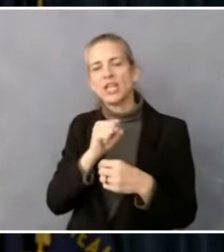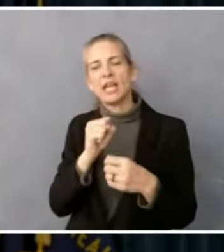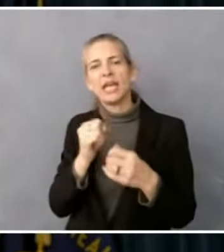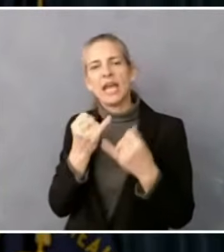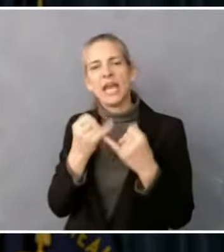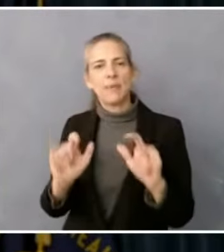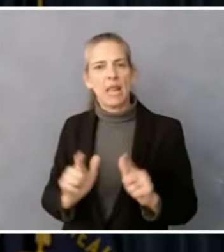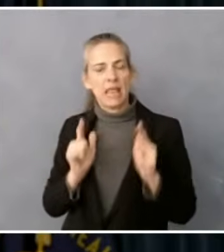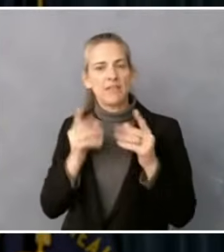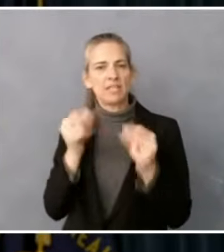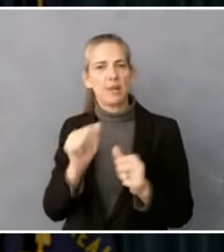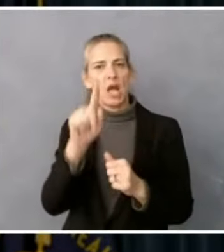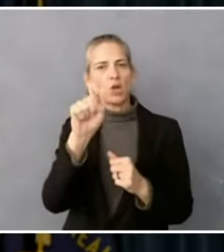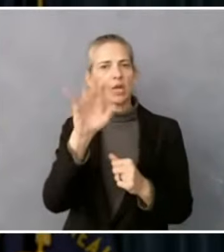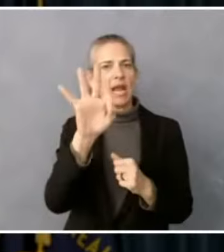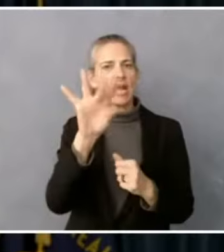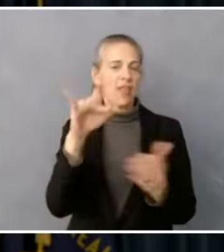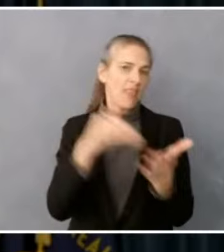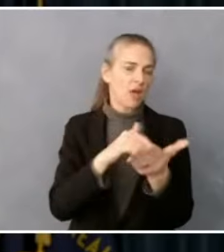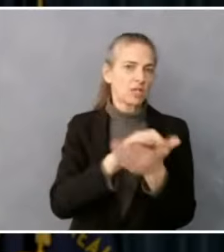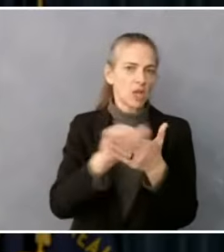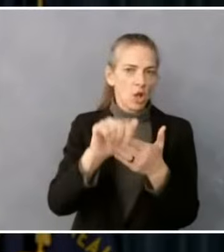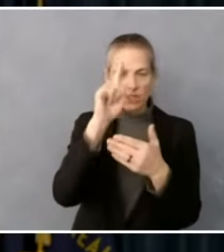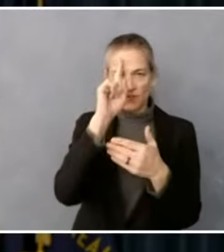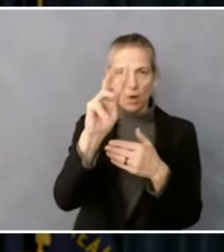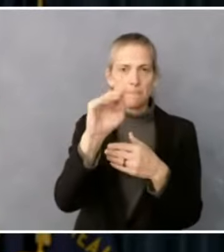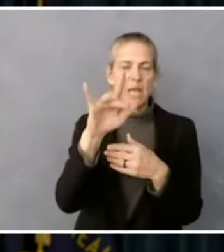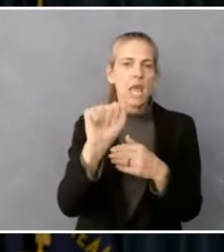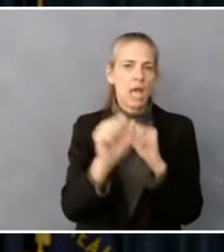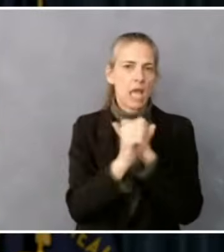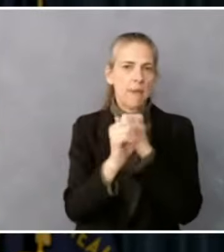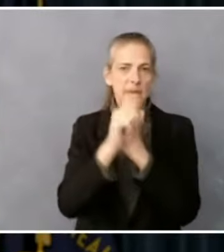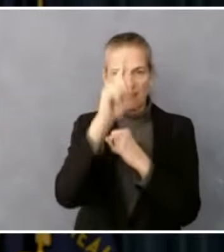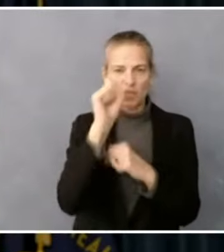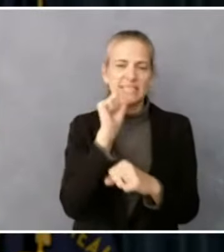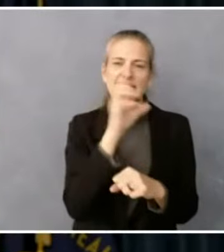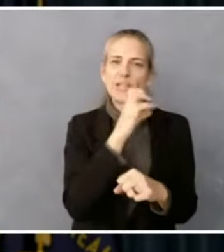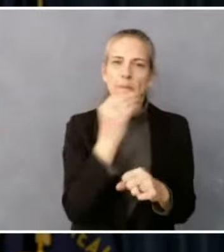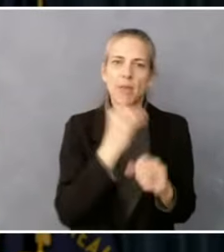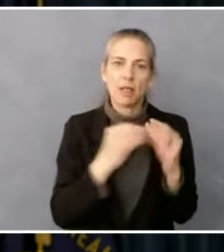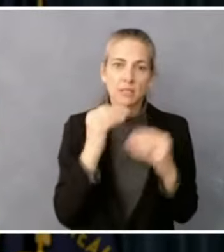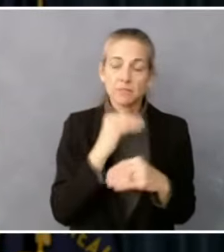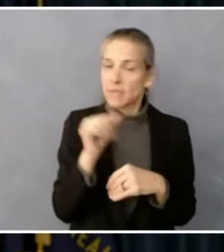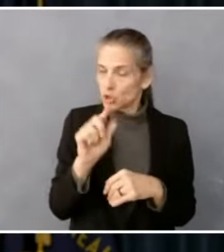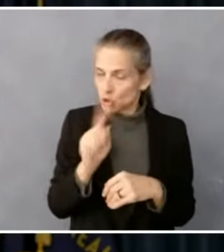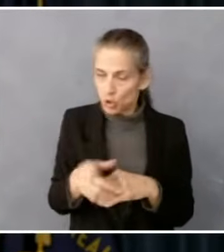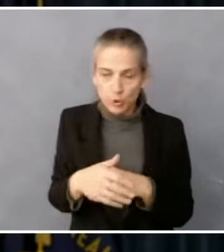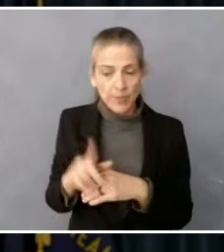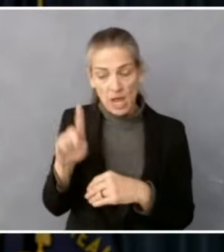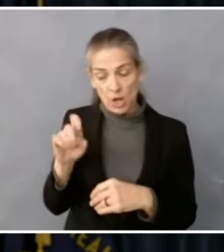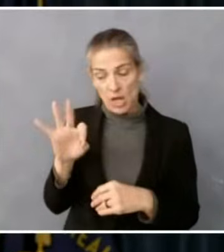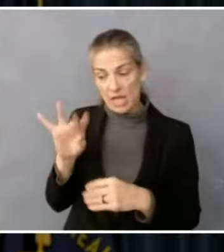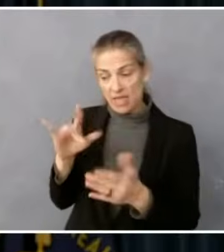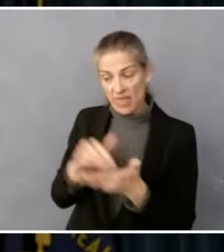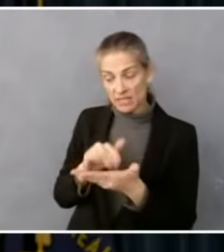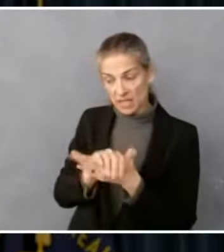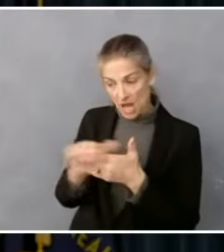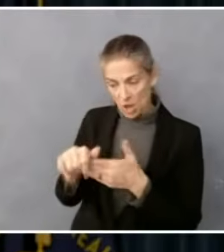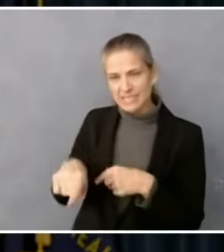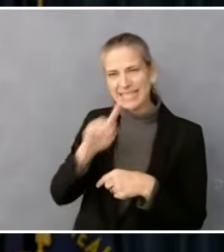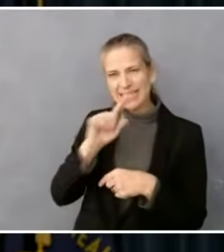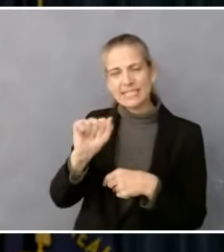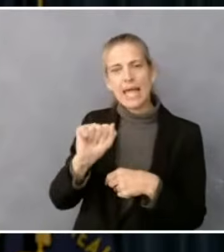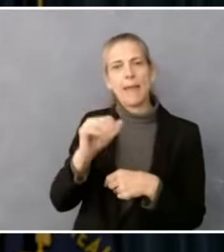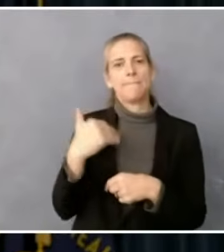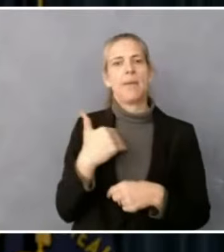spent $198,000 for a media campaign for senior meals. Untrue. The $198,000 is a membership